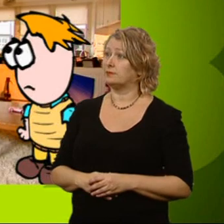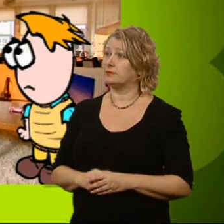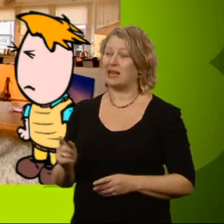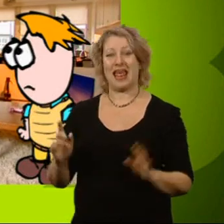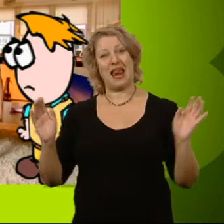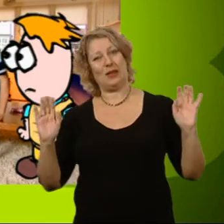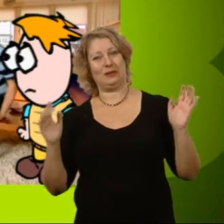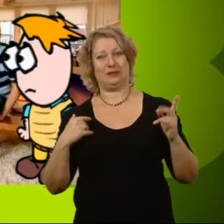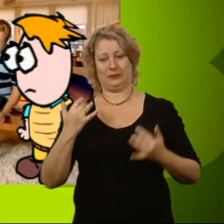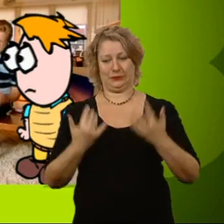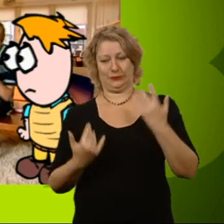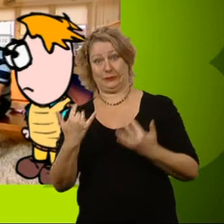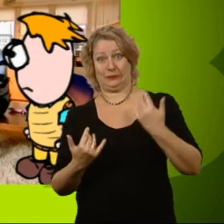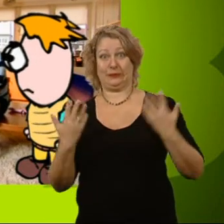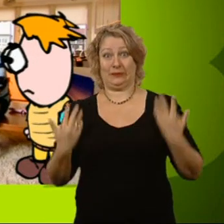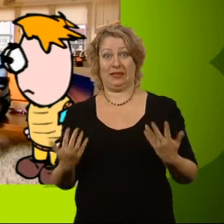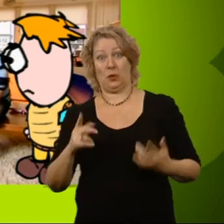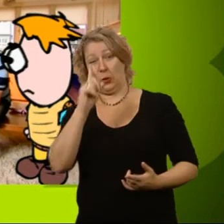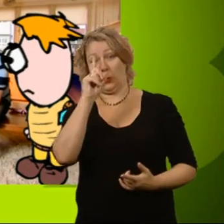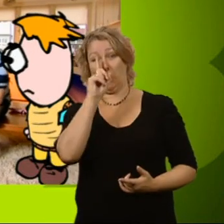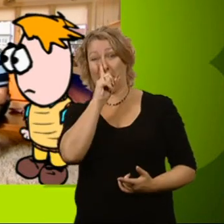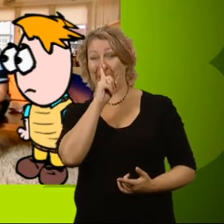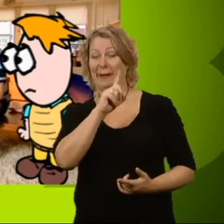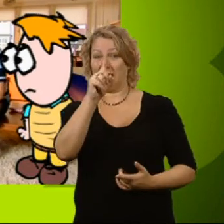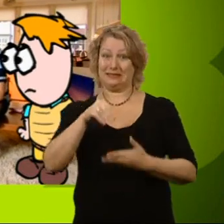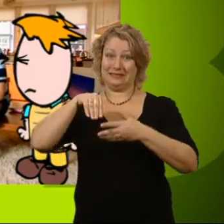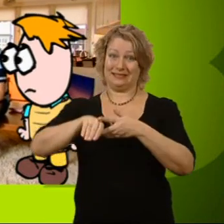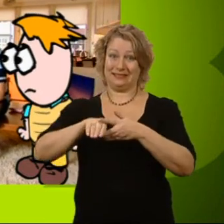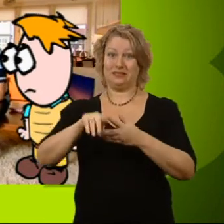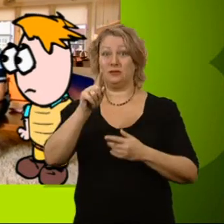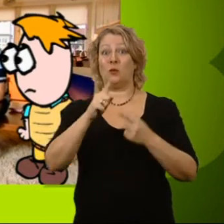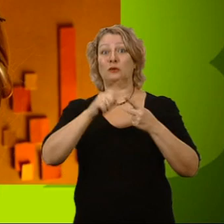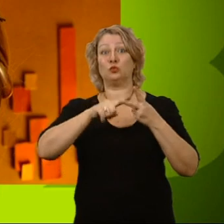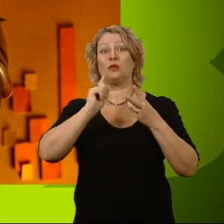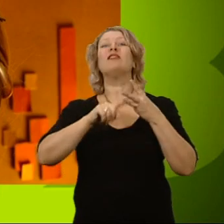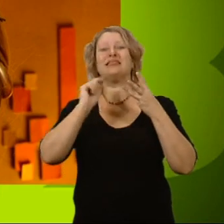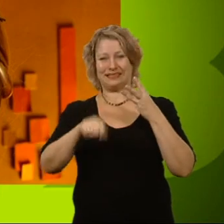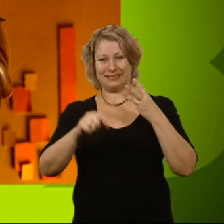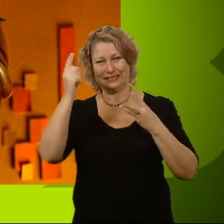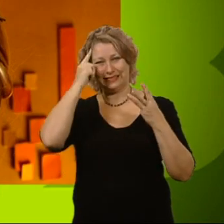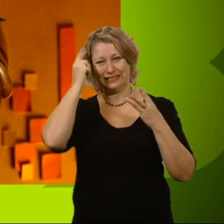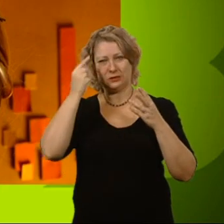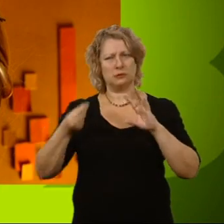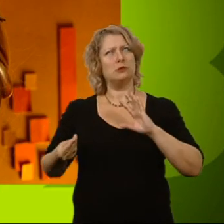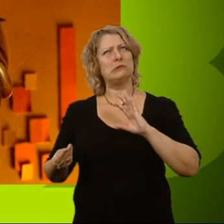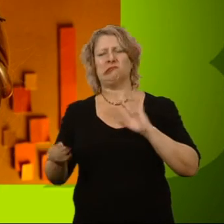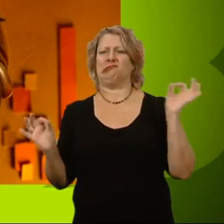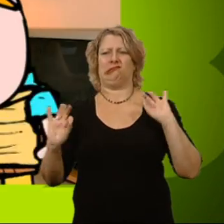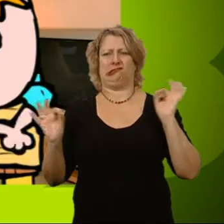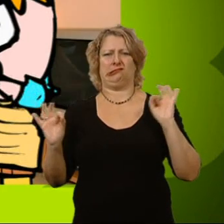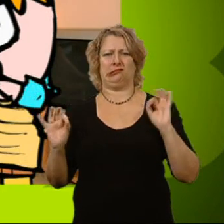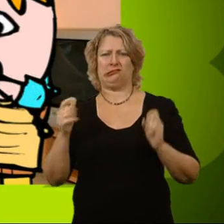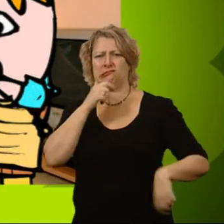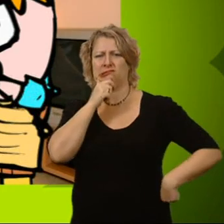Hello, just gonna run some diagnostics. Won't take a jiffy. Disc present, 1, 2, 3, yuck. Common sense chip, no, it's not there.